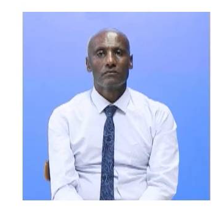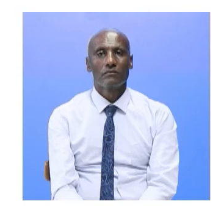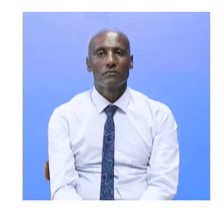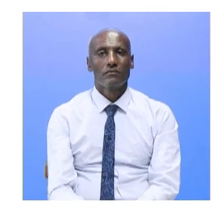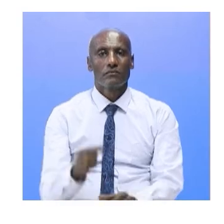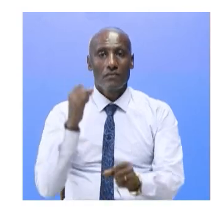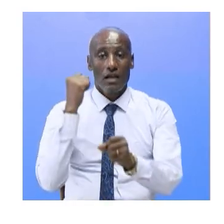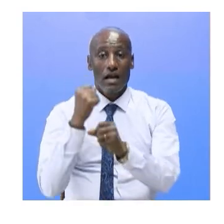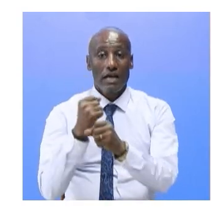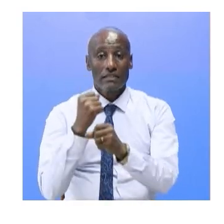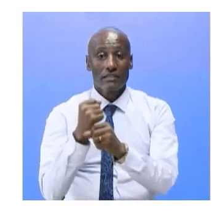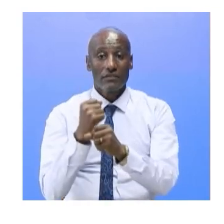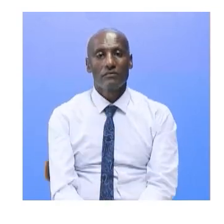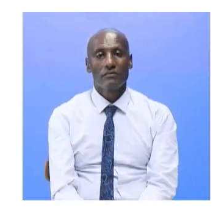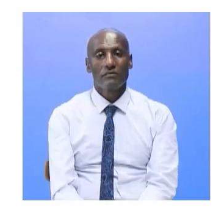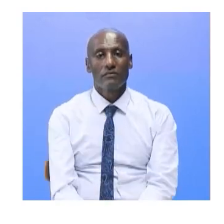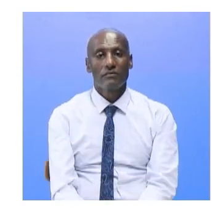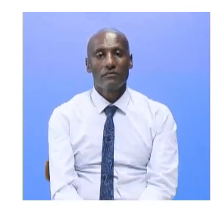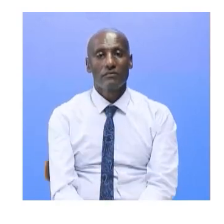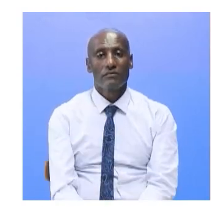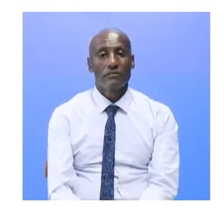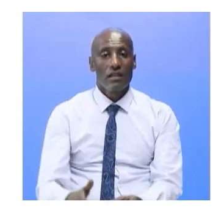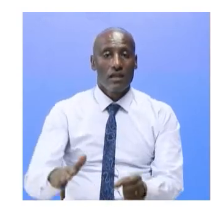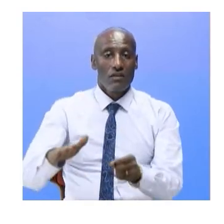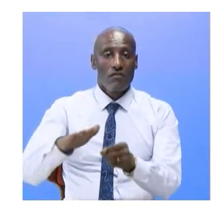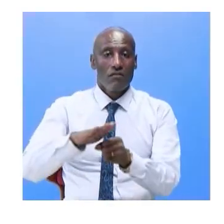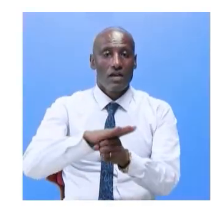Activity 1. Fill